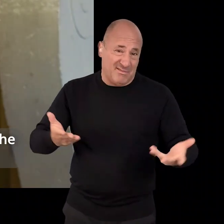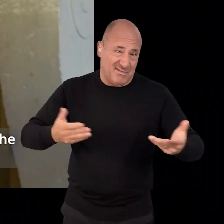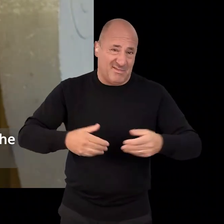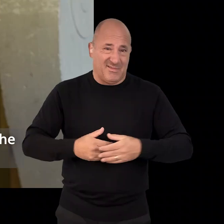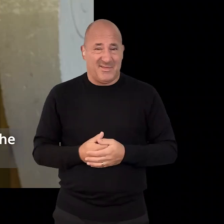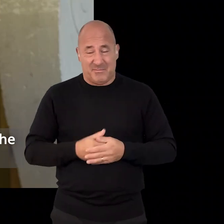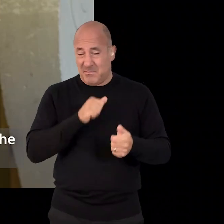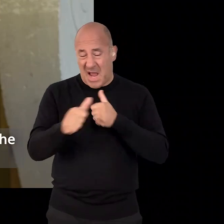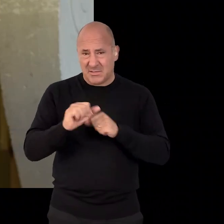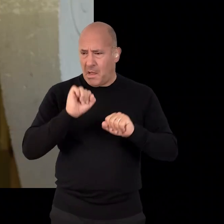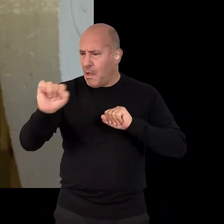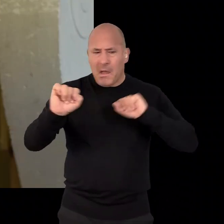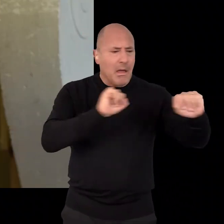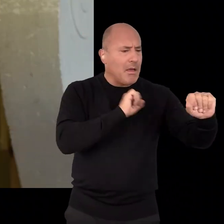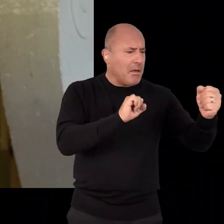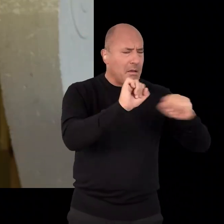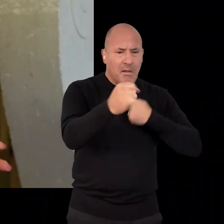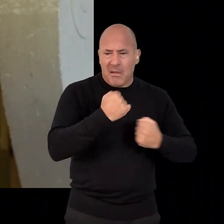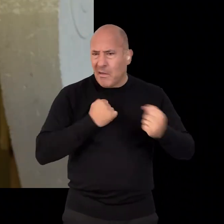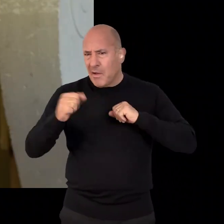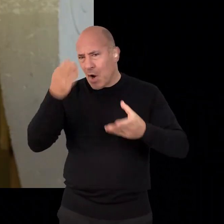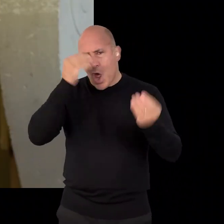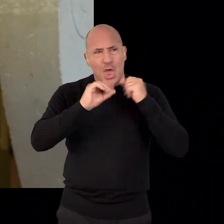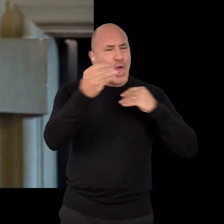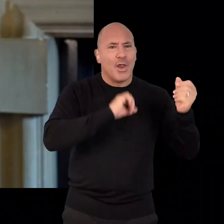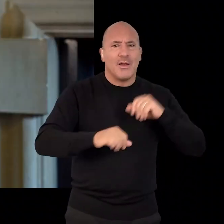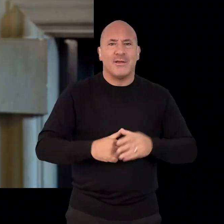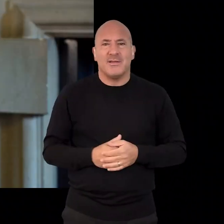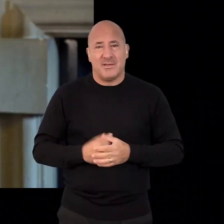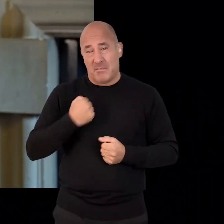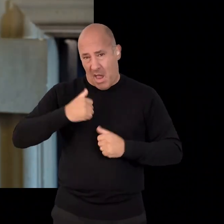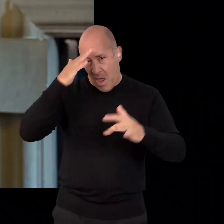all exactly the same. You know, we've got to learn from each other. My